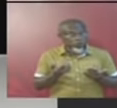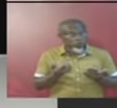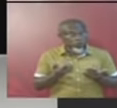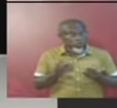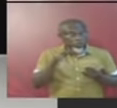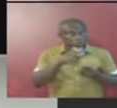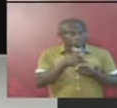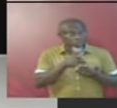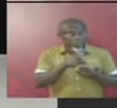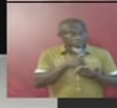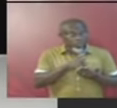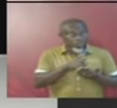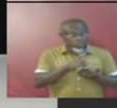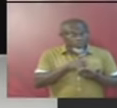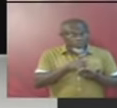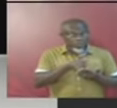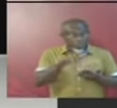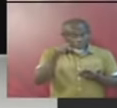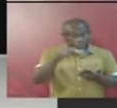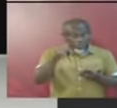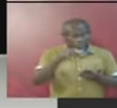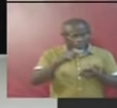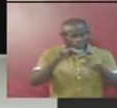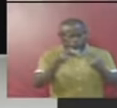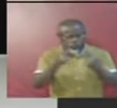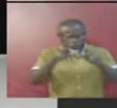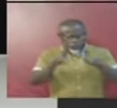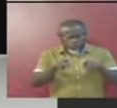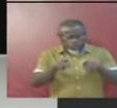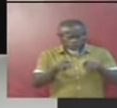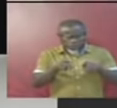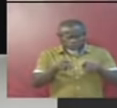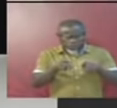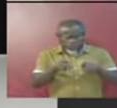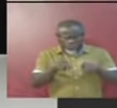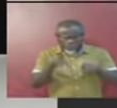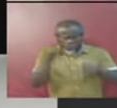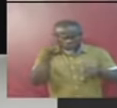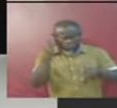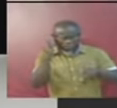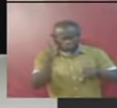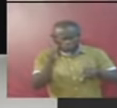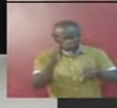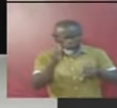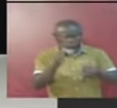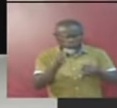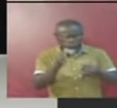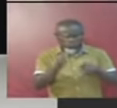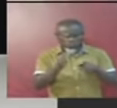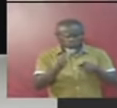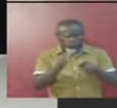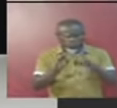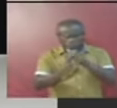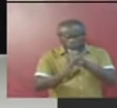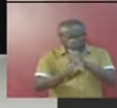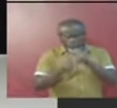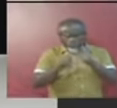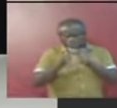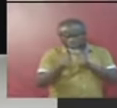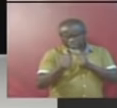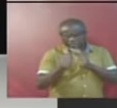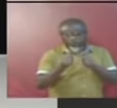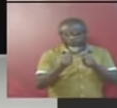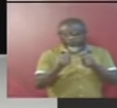these are the groups of people who we would expect to take extra precautions or to be protected or protecting themselves by their